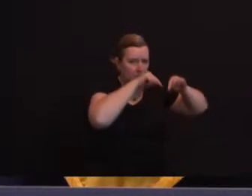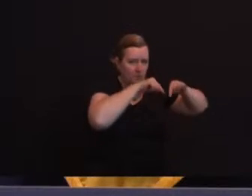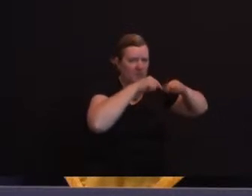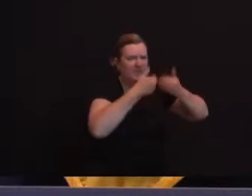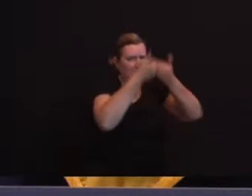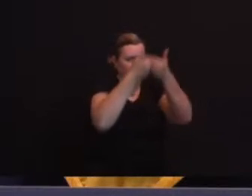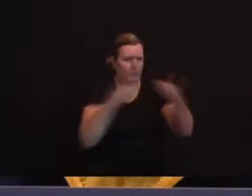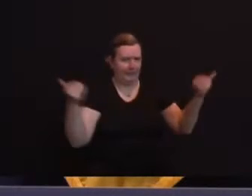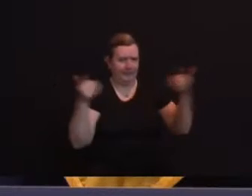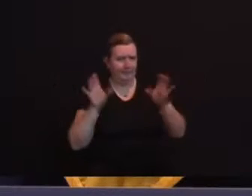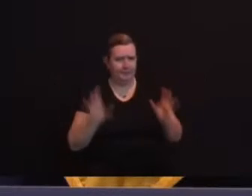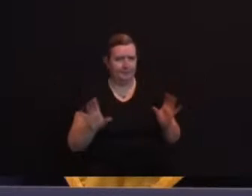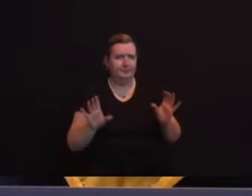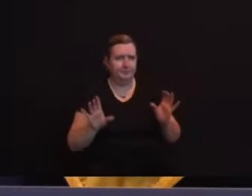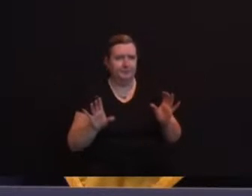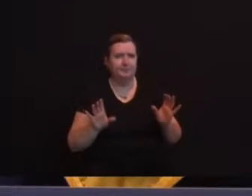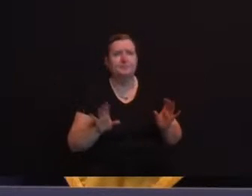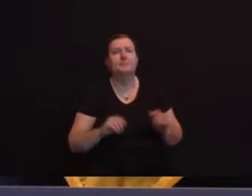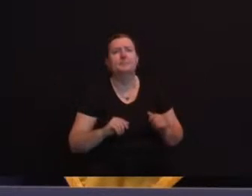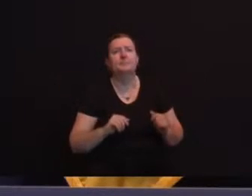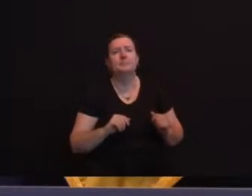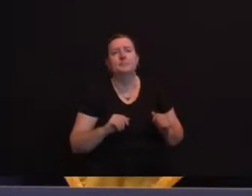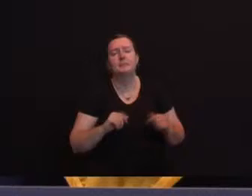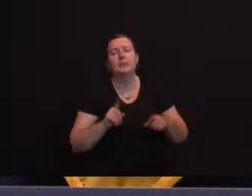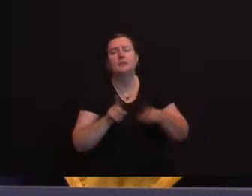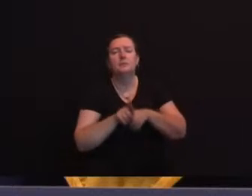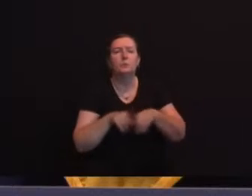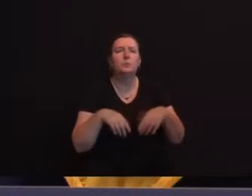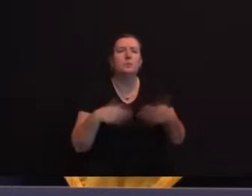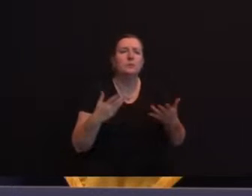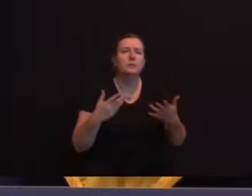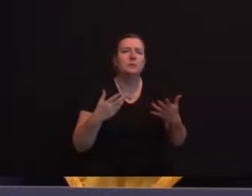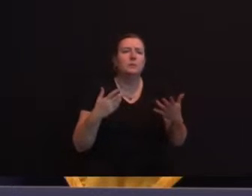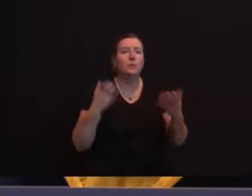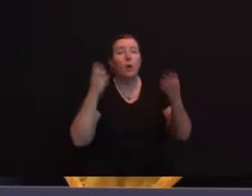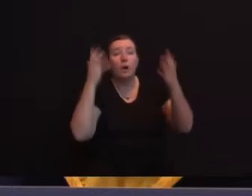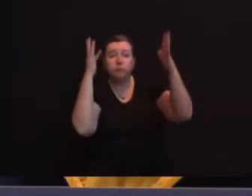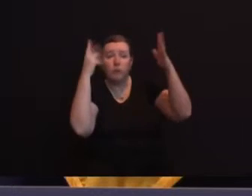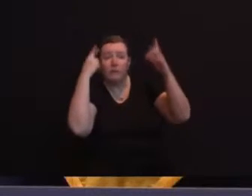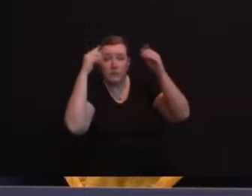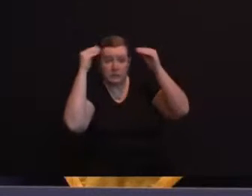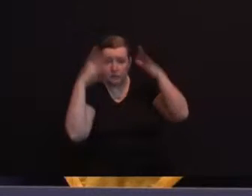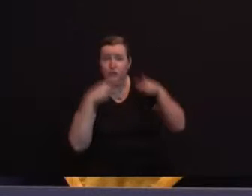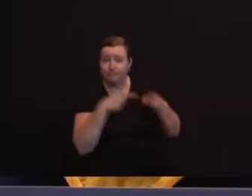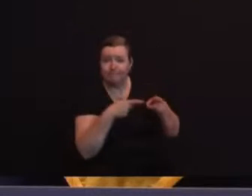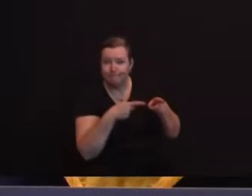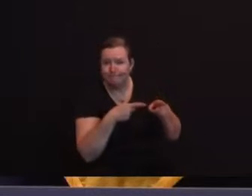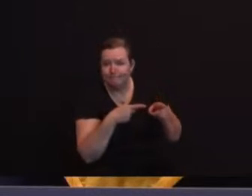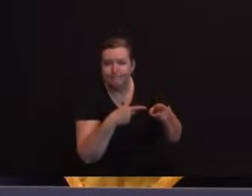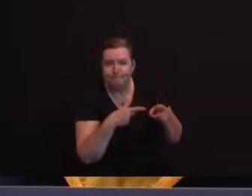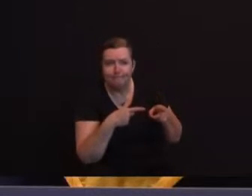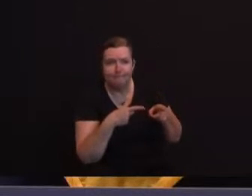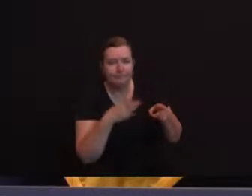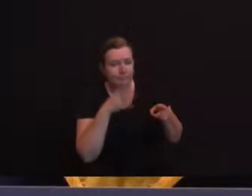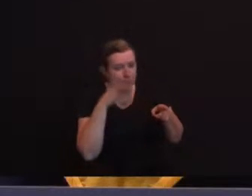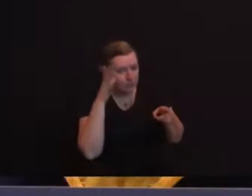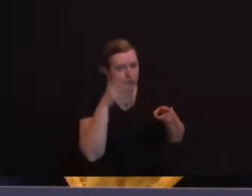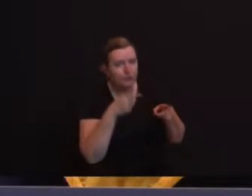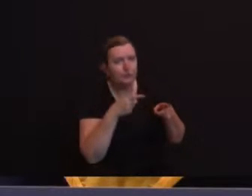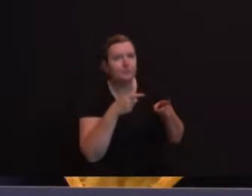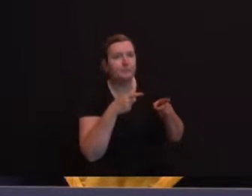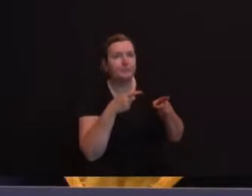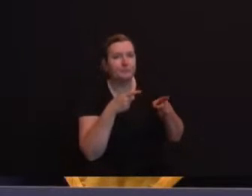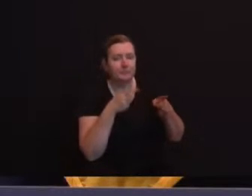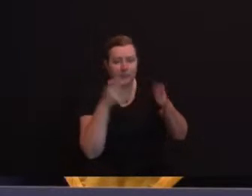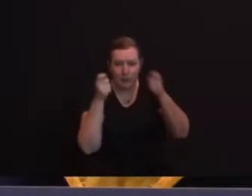want to use this as an opportunity to shout out the educators, the parents, the administrators, everybody